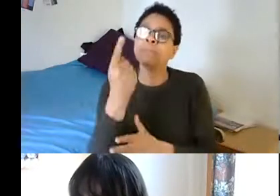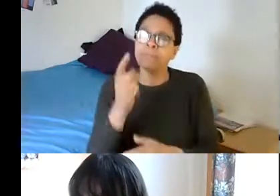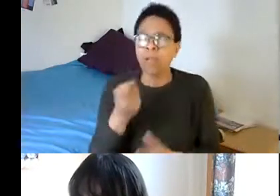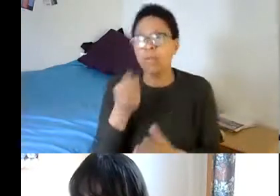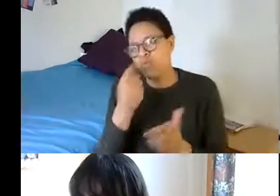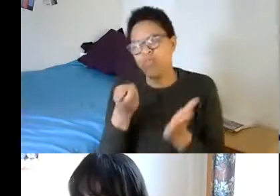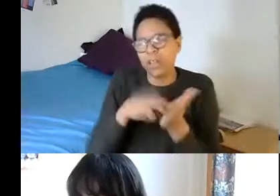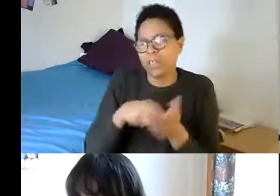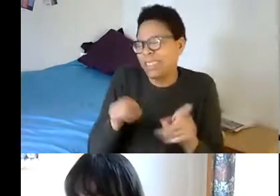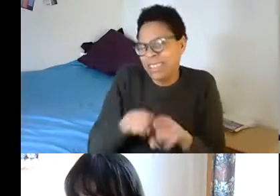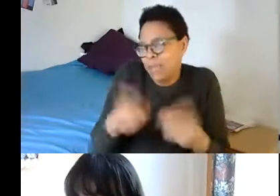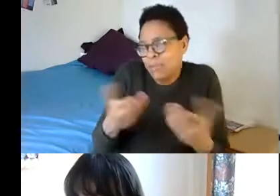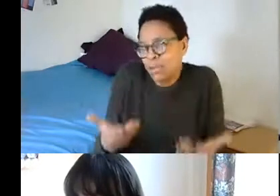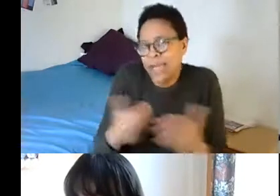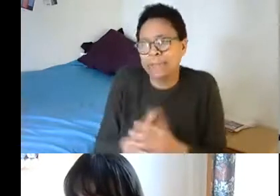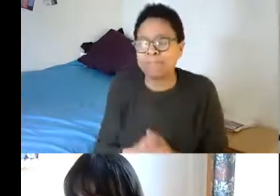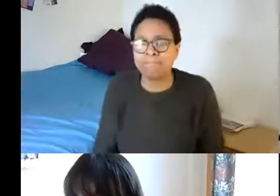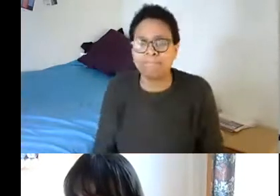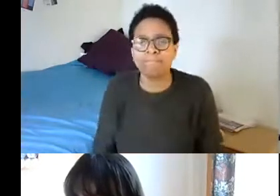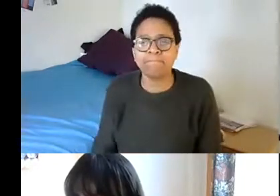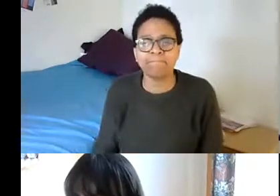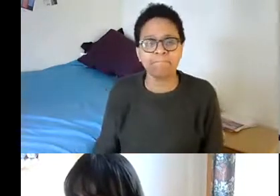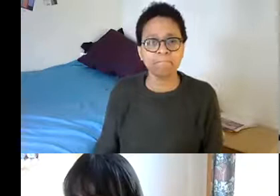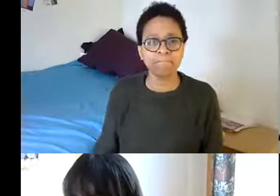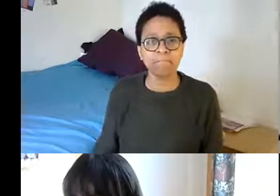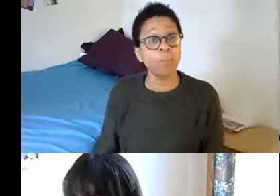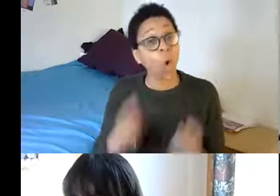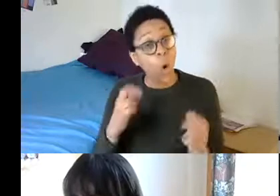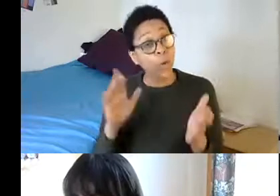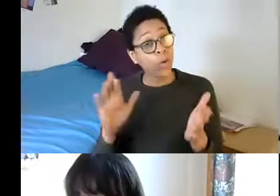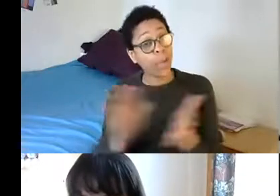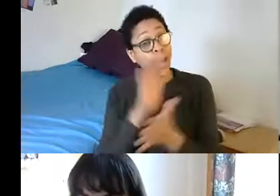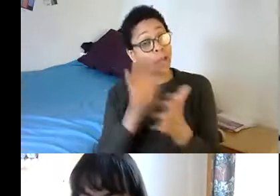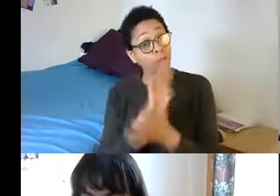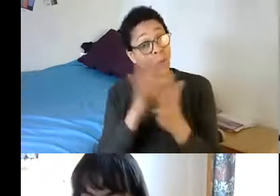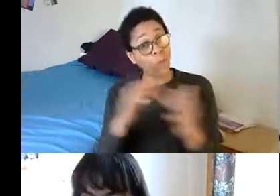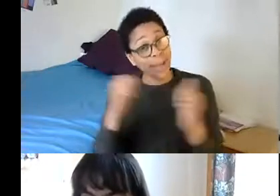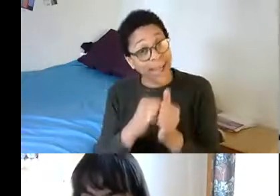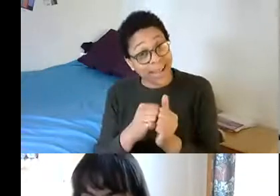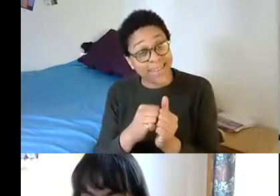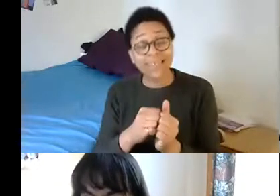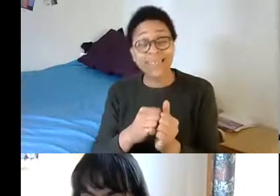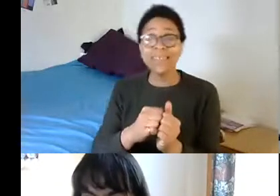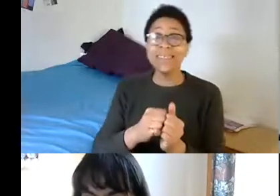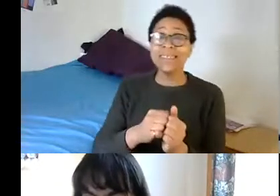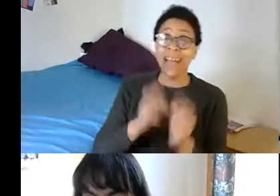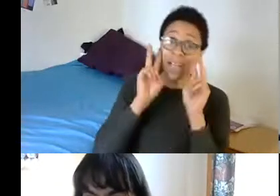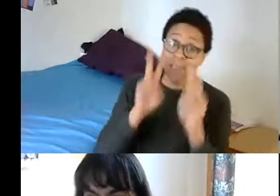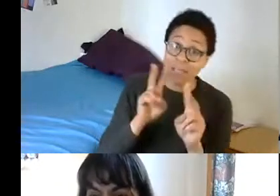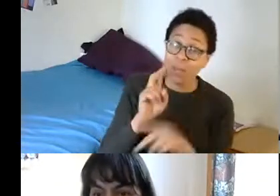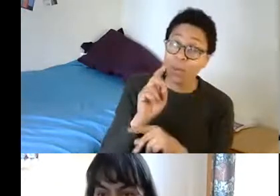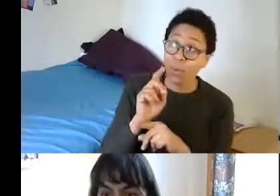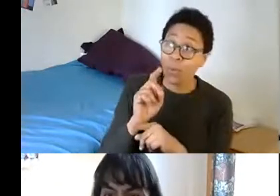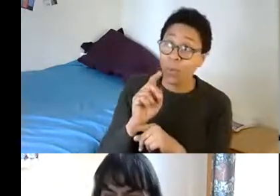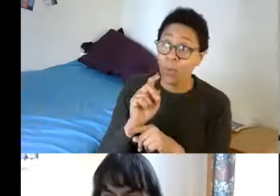them just like you registered for today's event. But yeah, hope you all have lovely weekends, and yes, thank you very much for joining us.